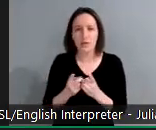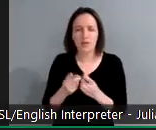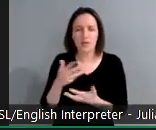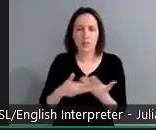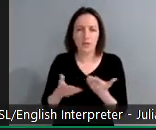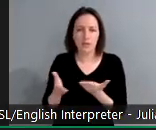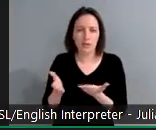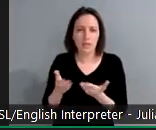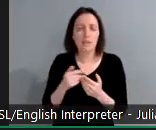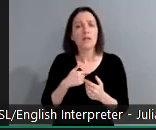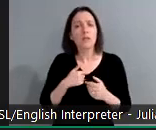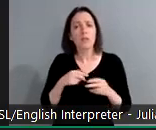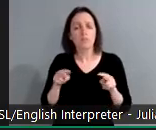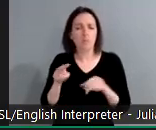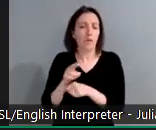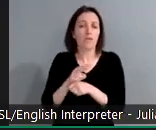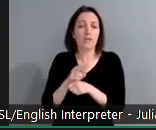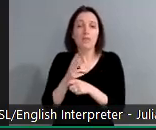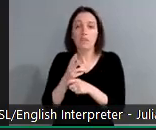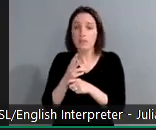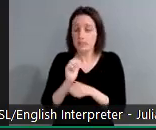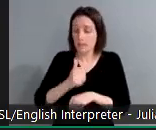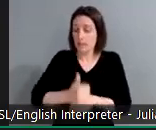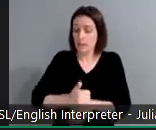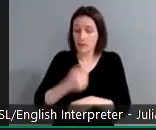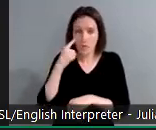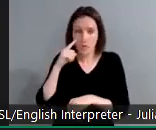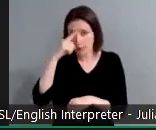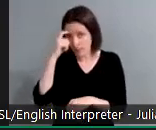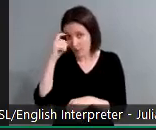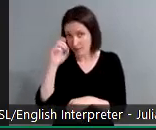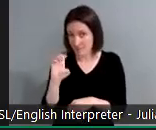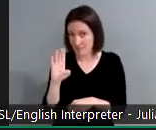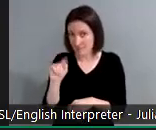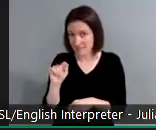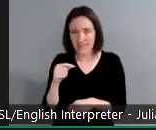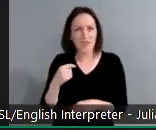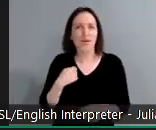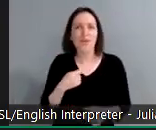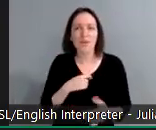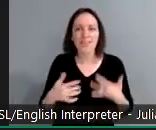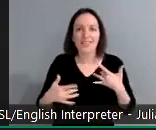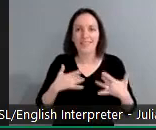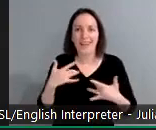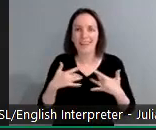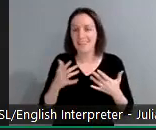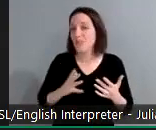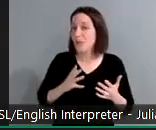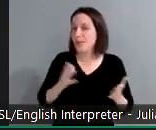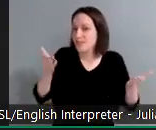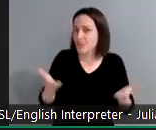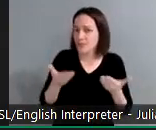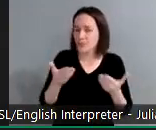oversee implementation of Summer EBT. So we are very excited to formally introduce you all to Summer EBT